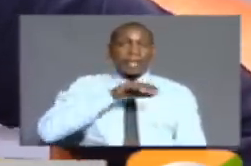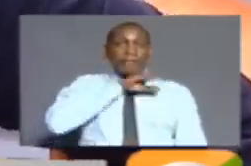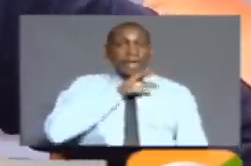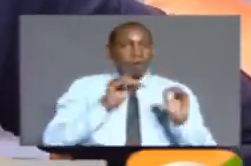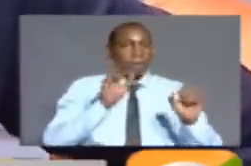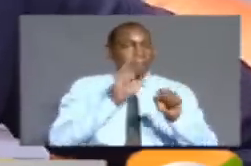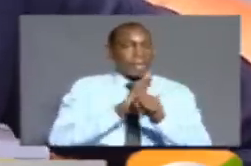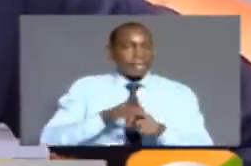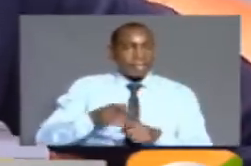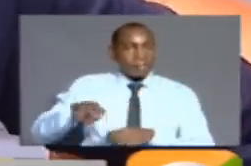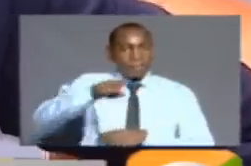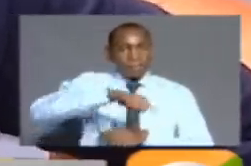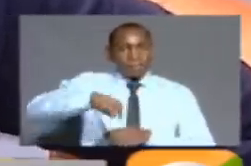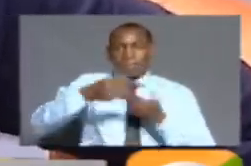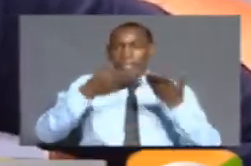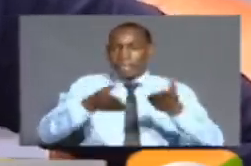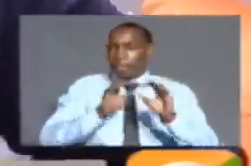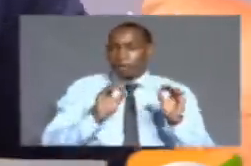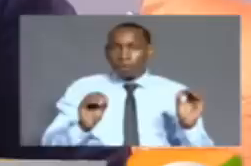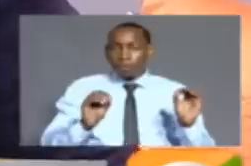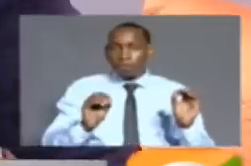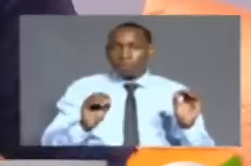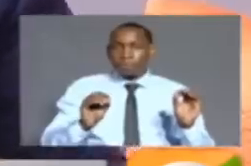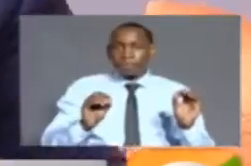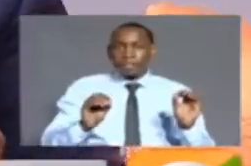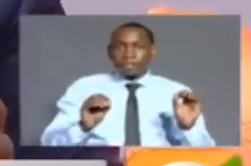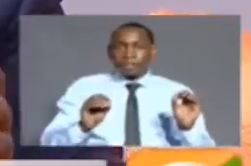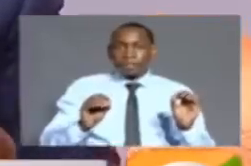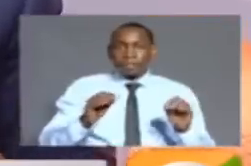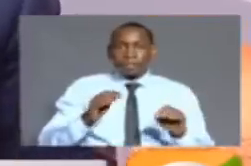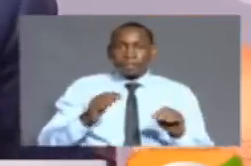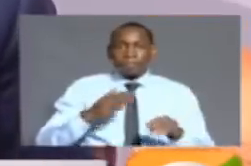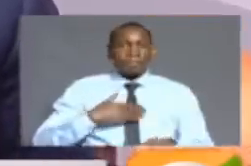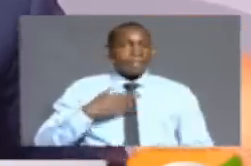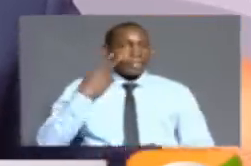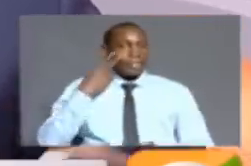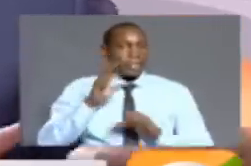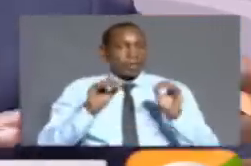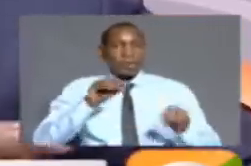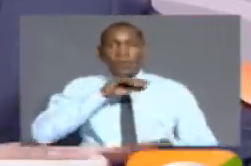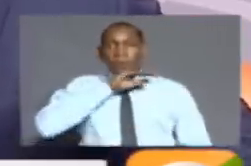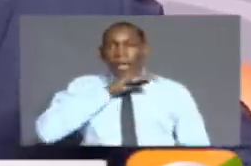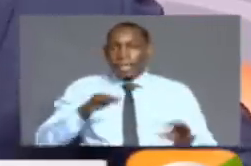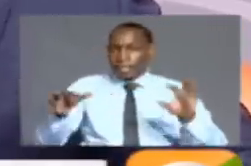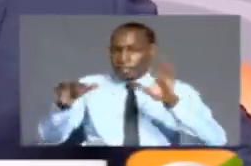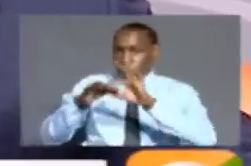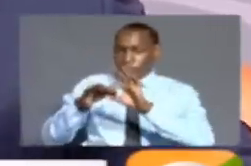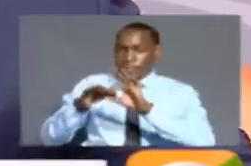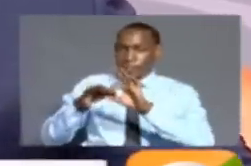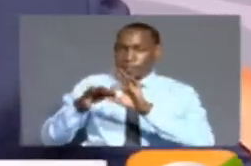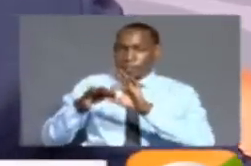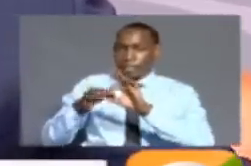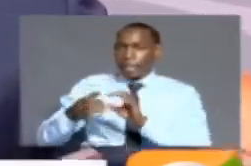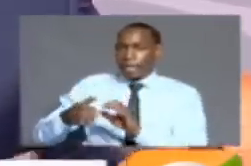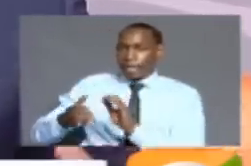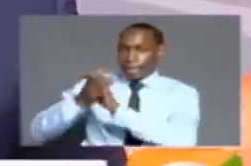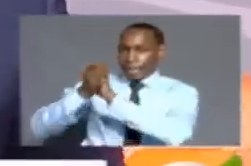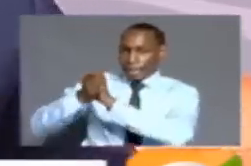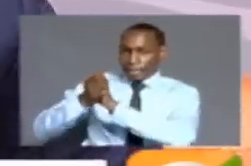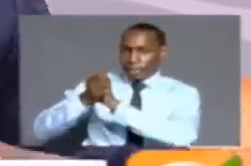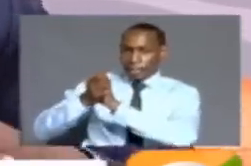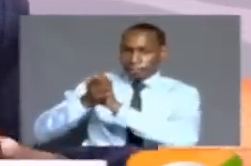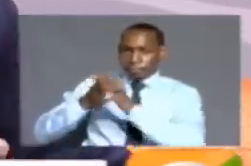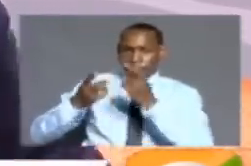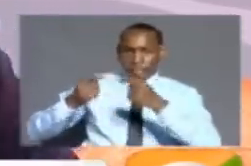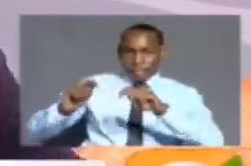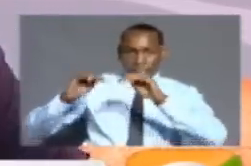most of us would not be here. I can tell you that. I don't see Raila Odinga having joined in with the handshake to try